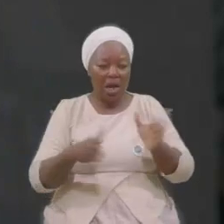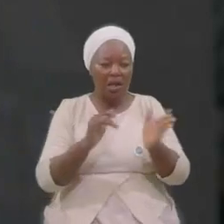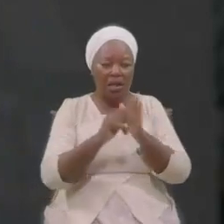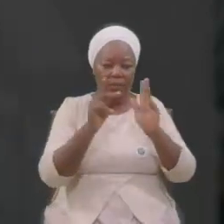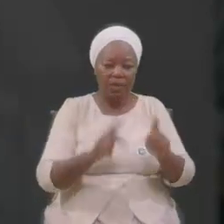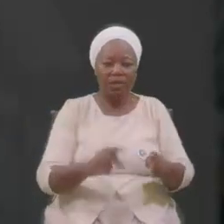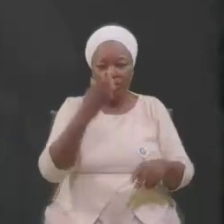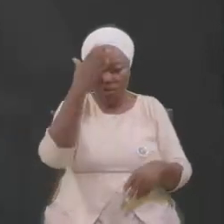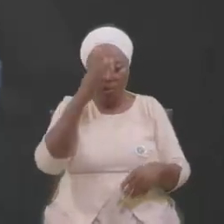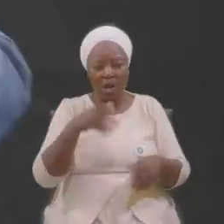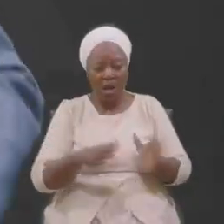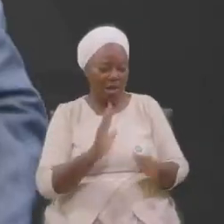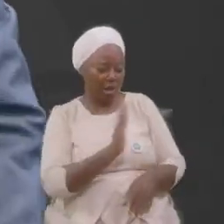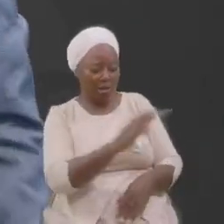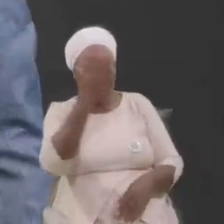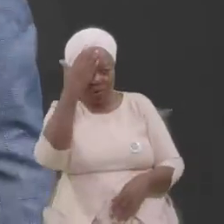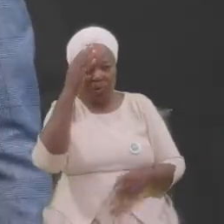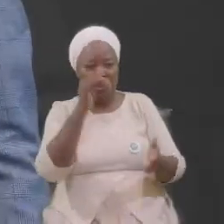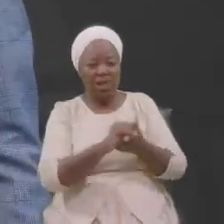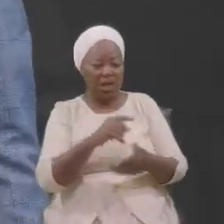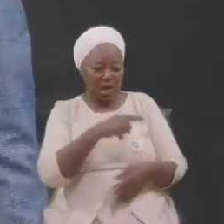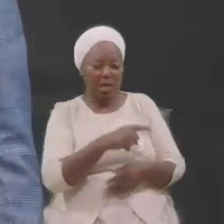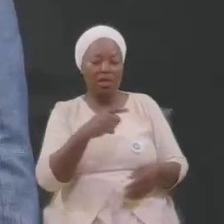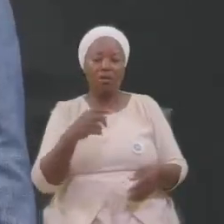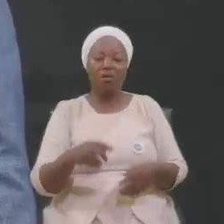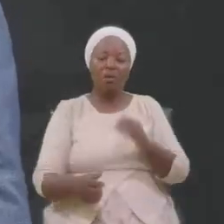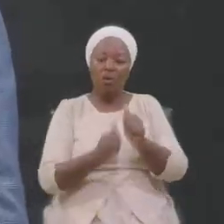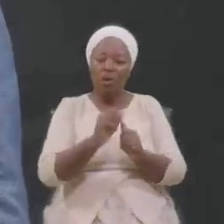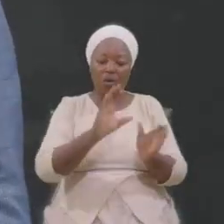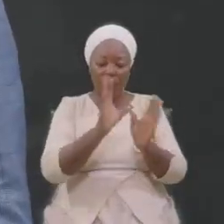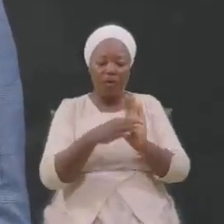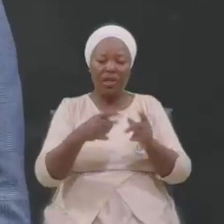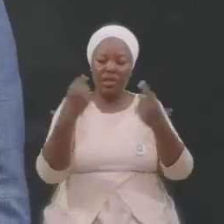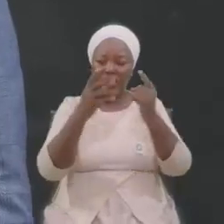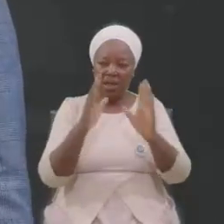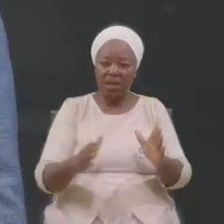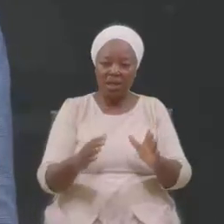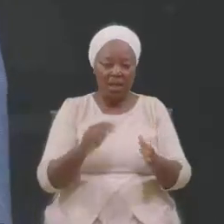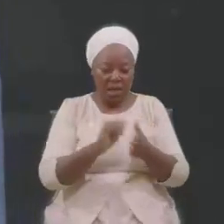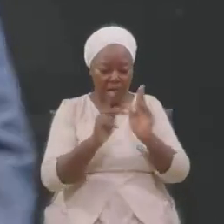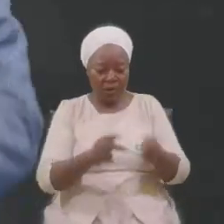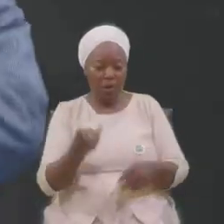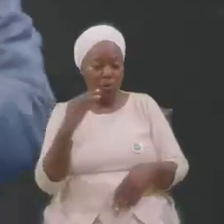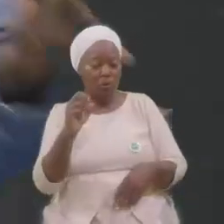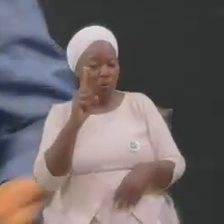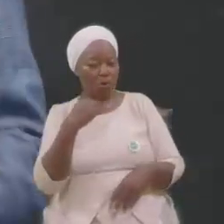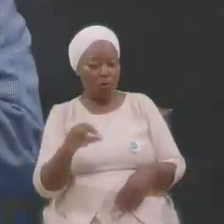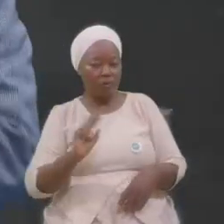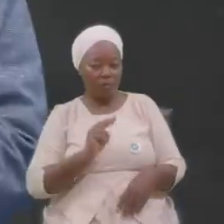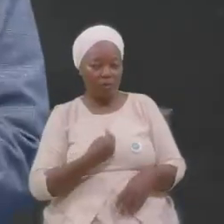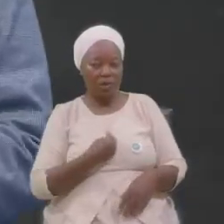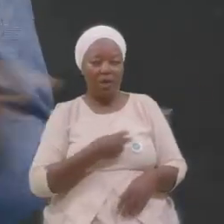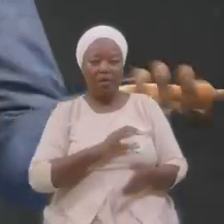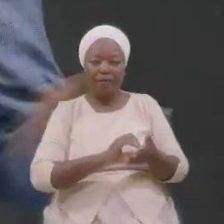he which converted the sinner is one of us. He was one of us in verse 19, but he went